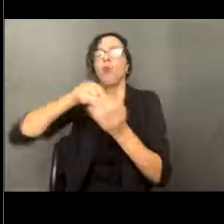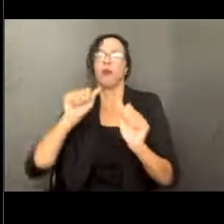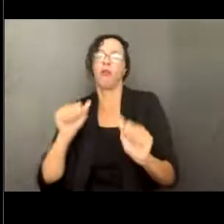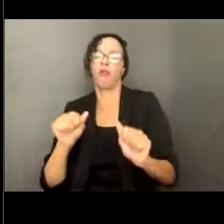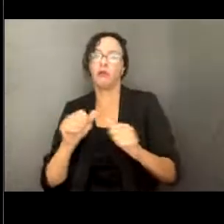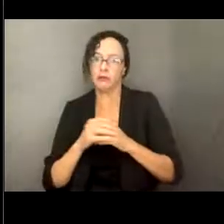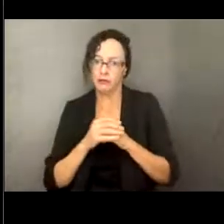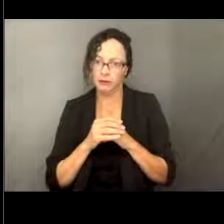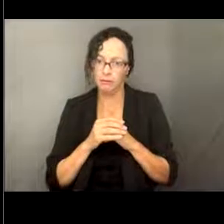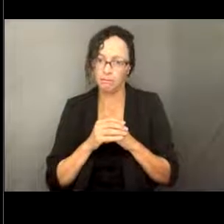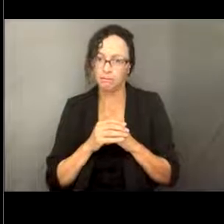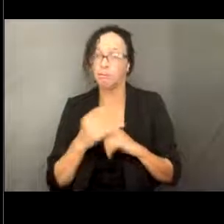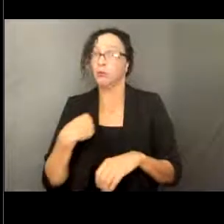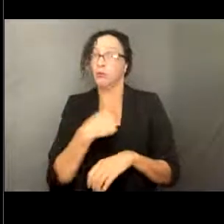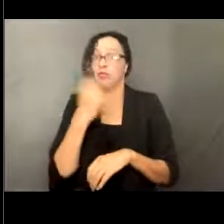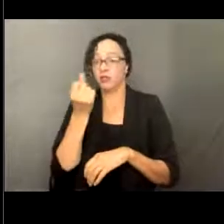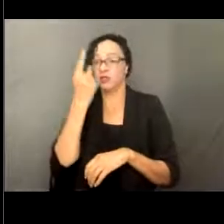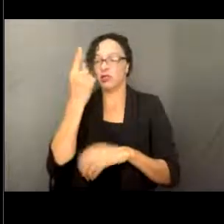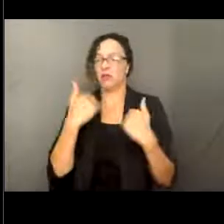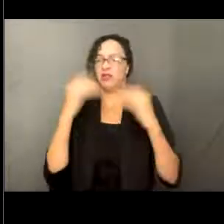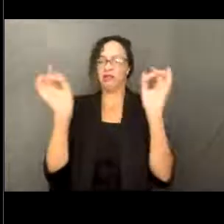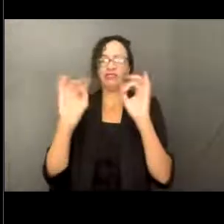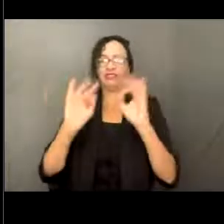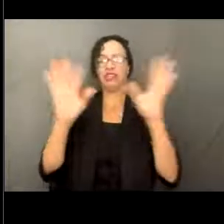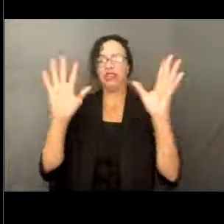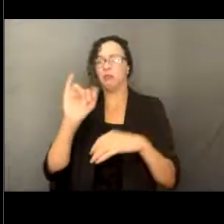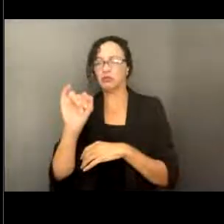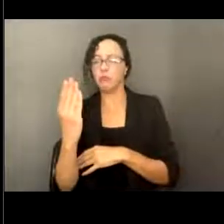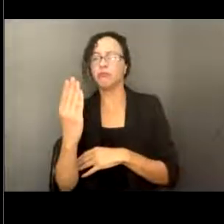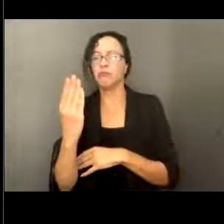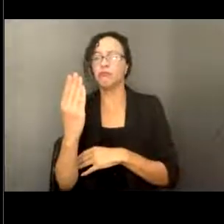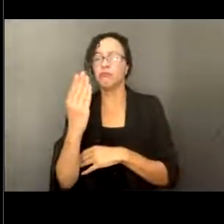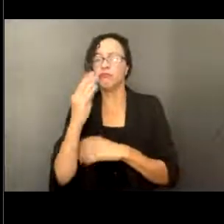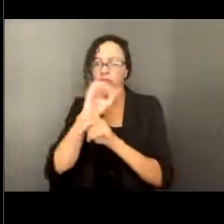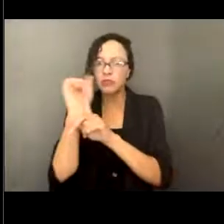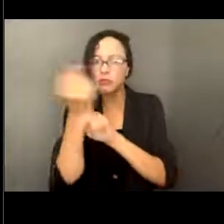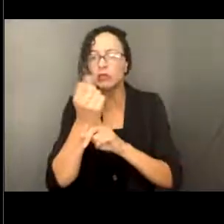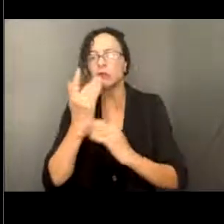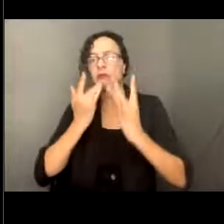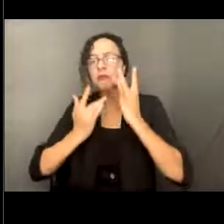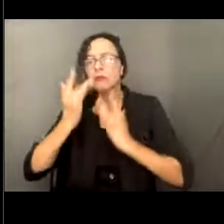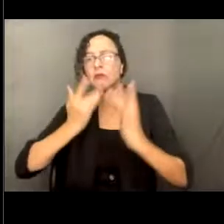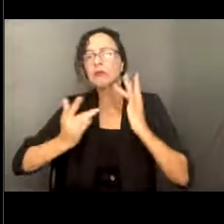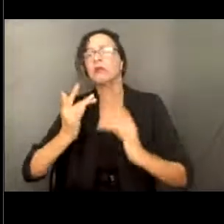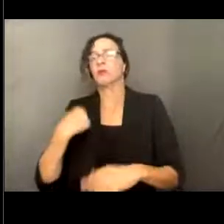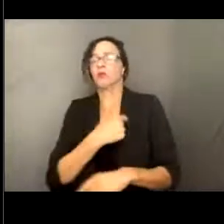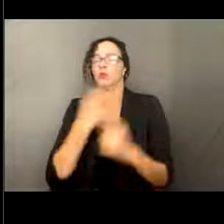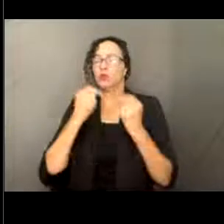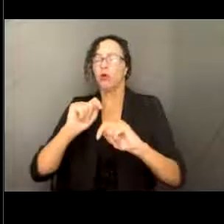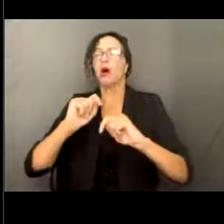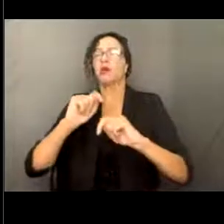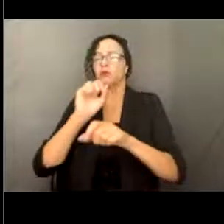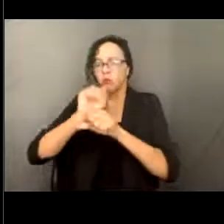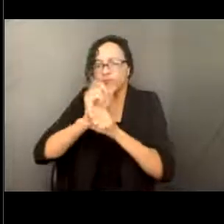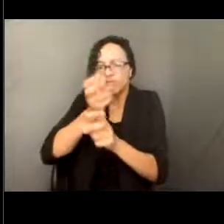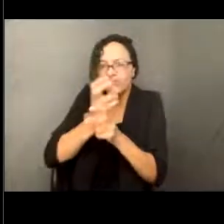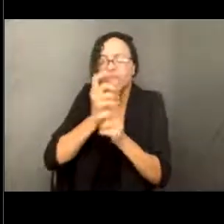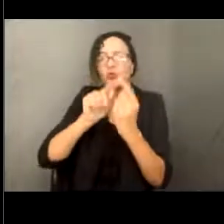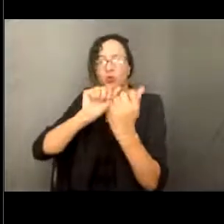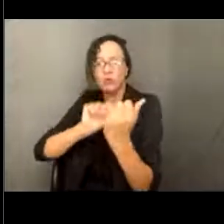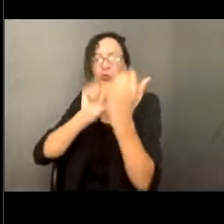We understand we have a terrible jobs housing imbalance and are trying to work diligently to address it.